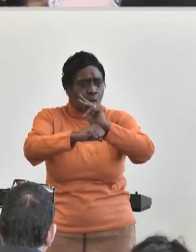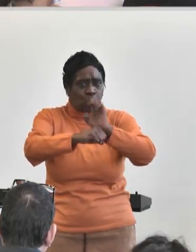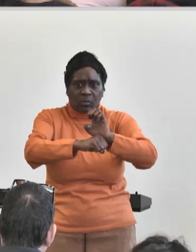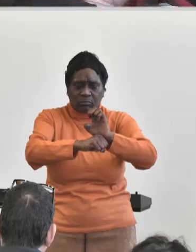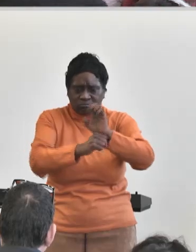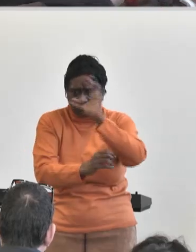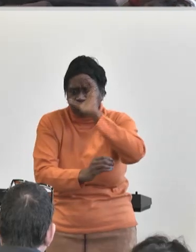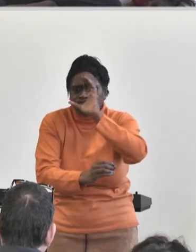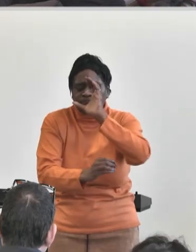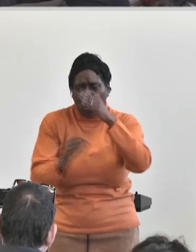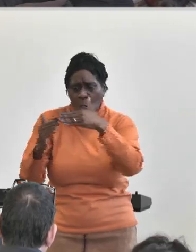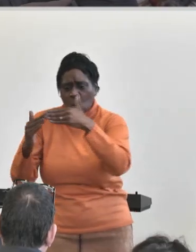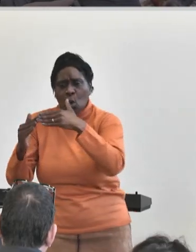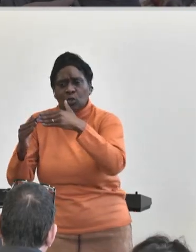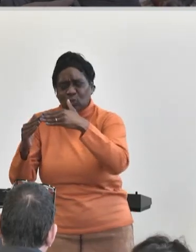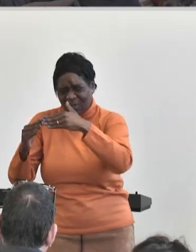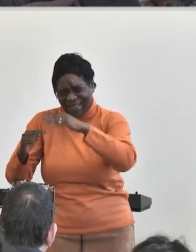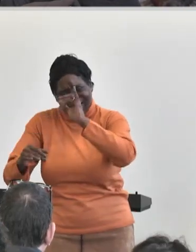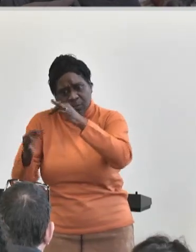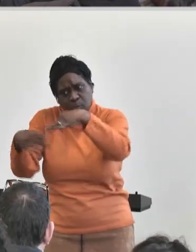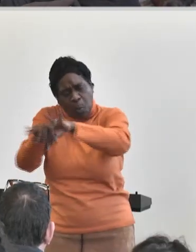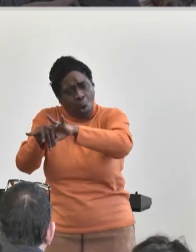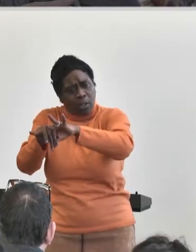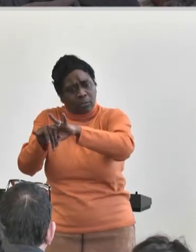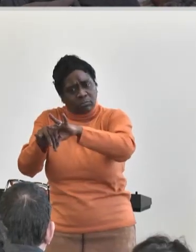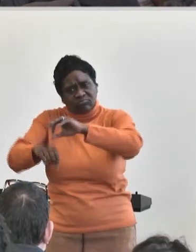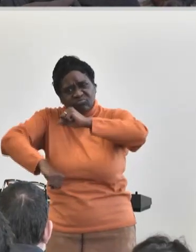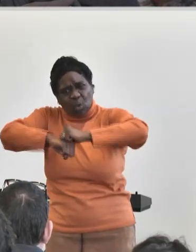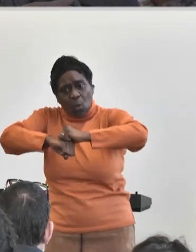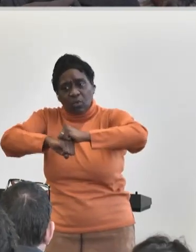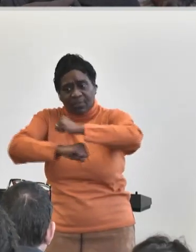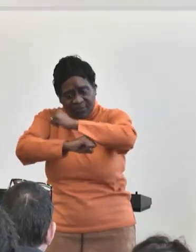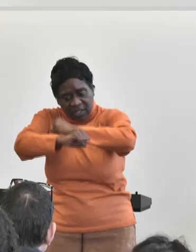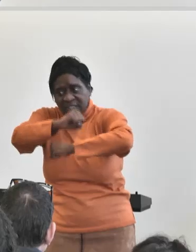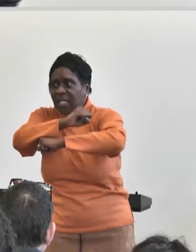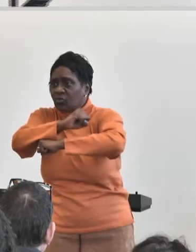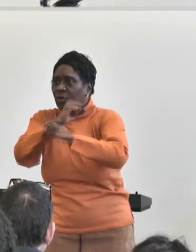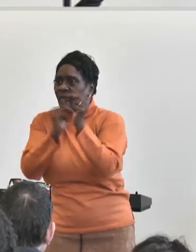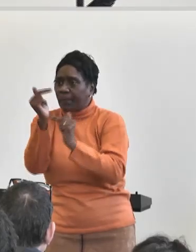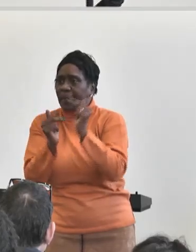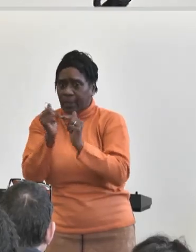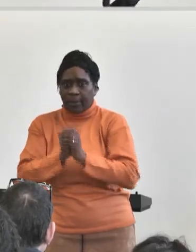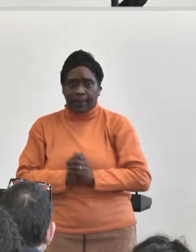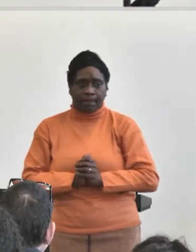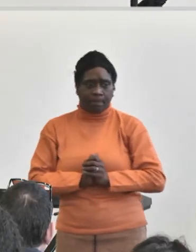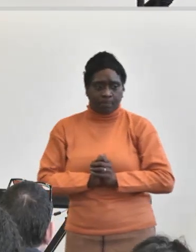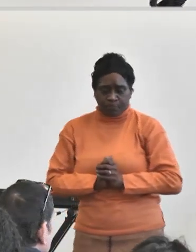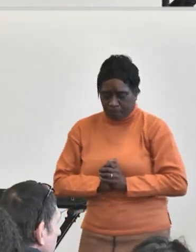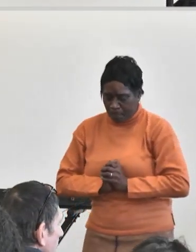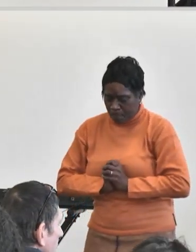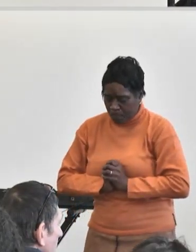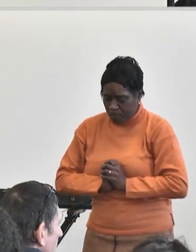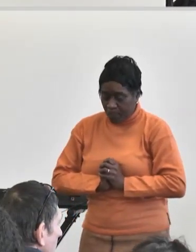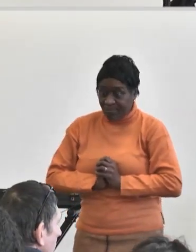angular. The cornerstone is the most important stone of the foundation. Esa piedra angular es la piedra más importante de la